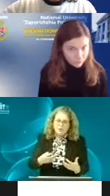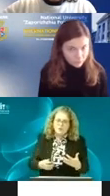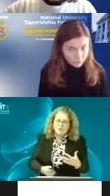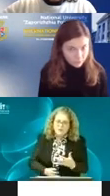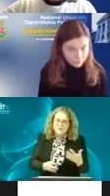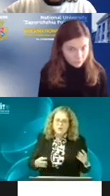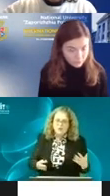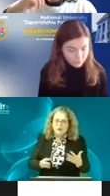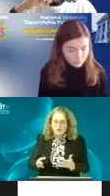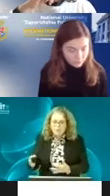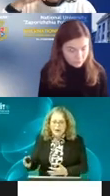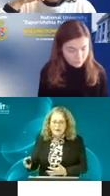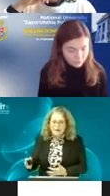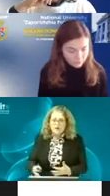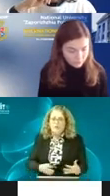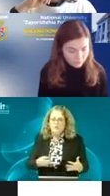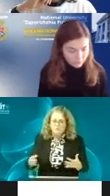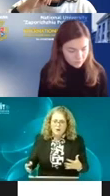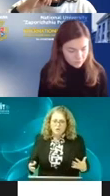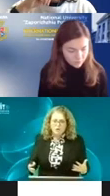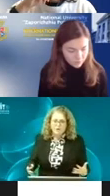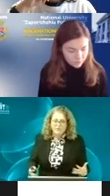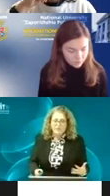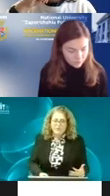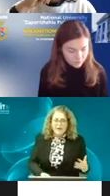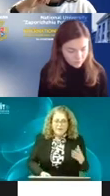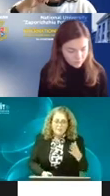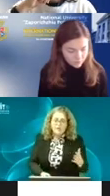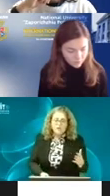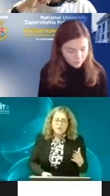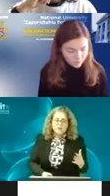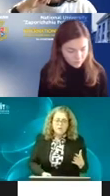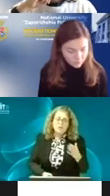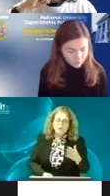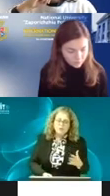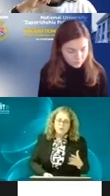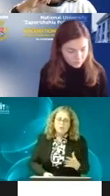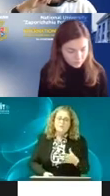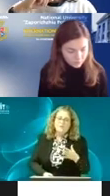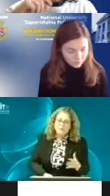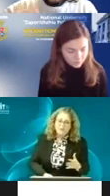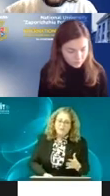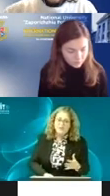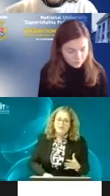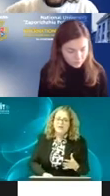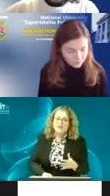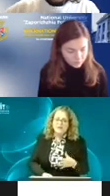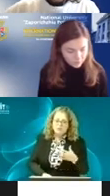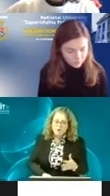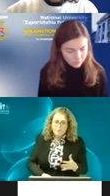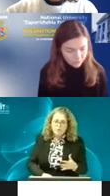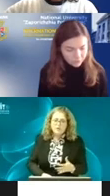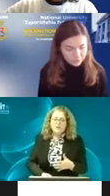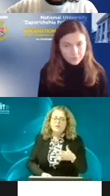with. So this is also a new path with the smart home and everything. And the picture that you see with the two children is very interesting. It's